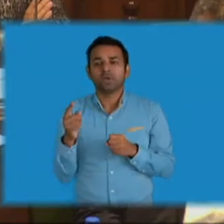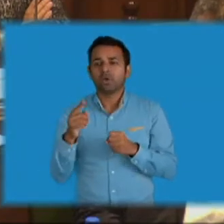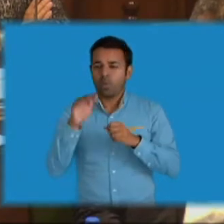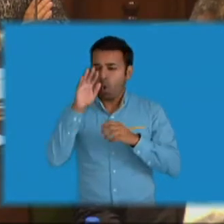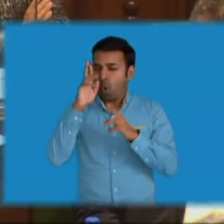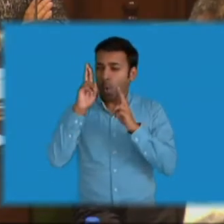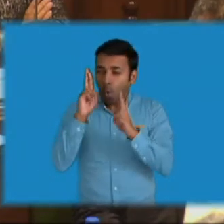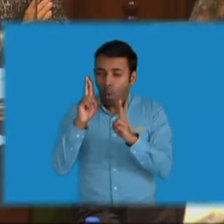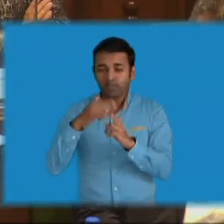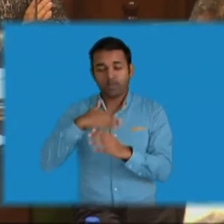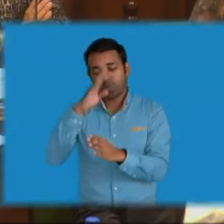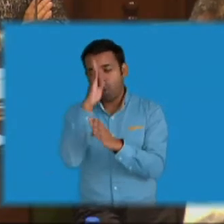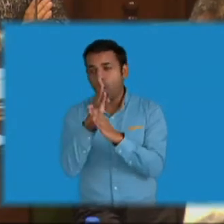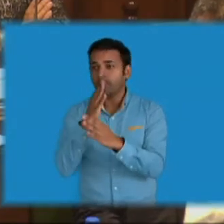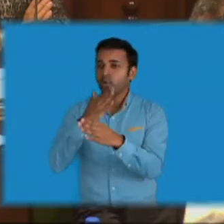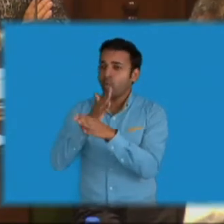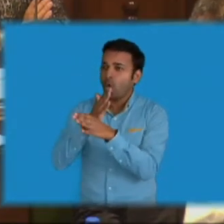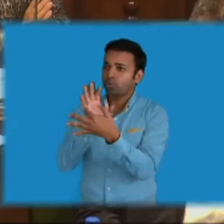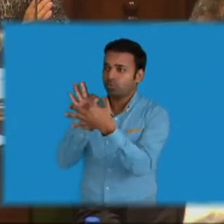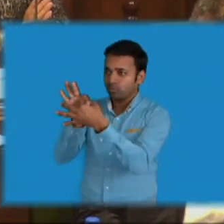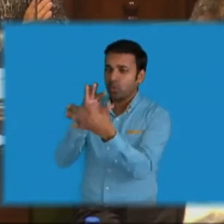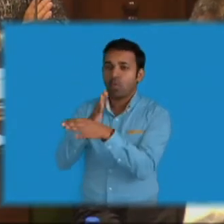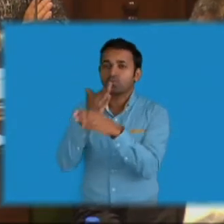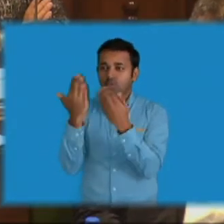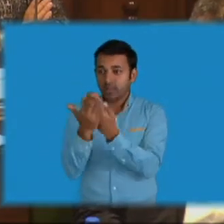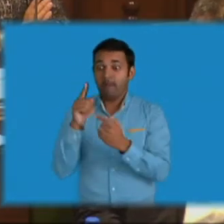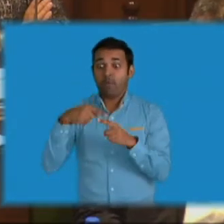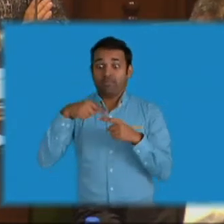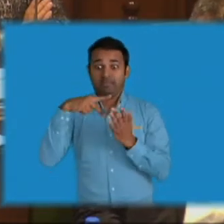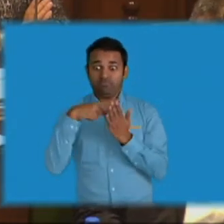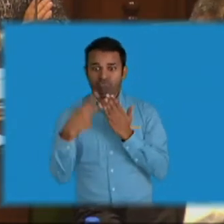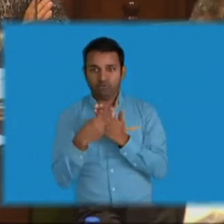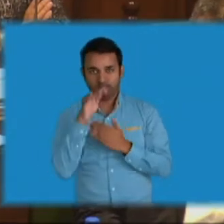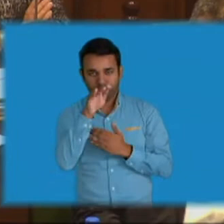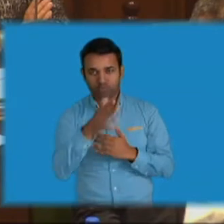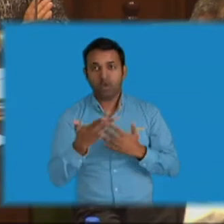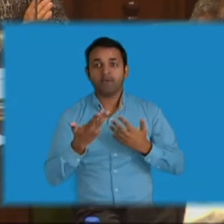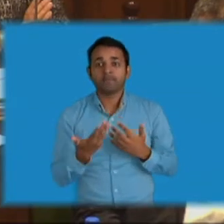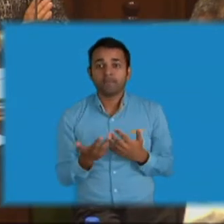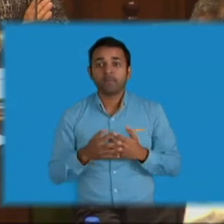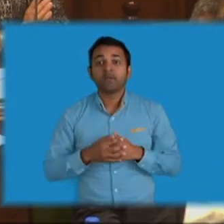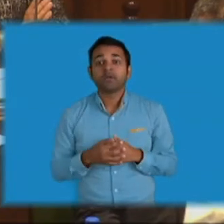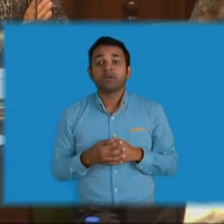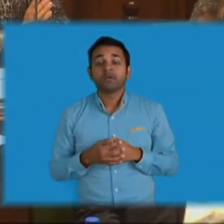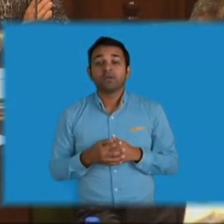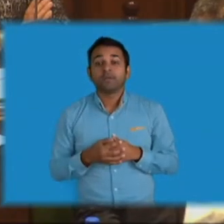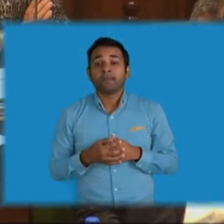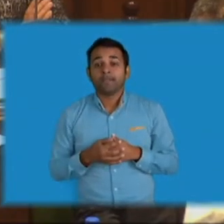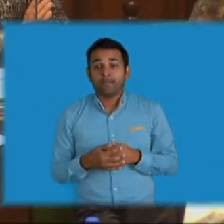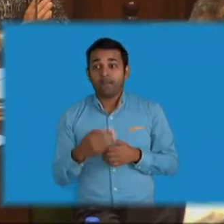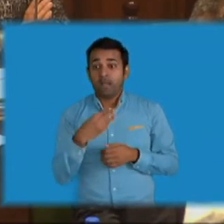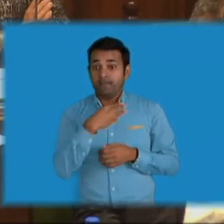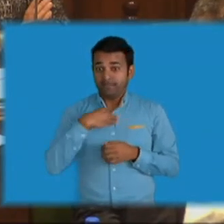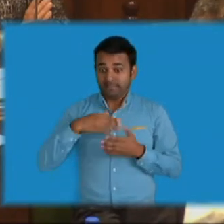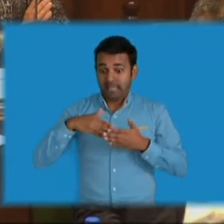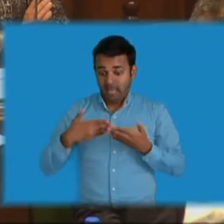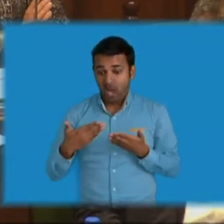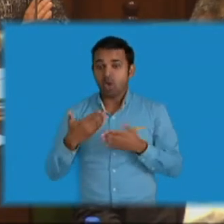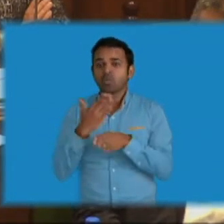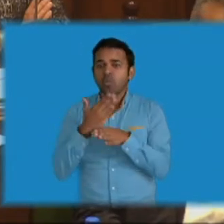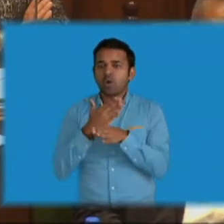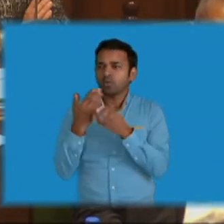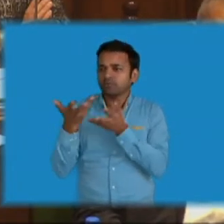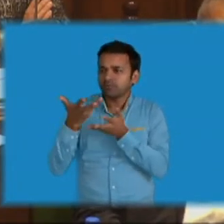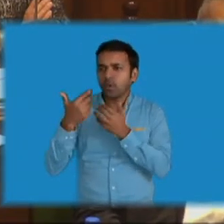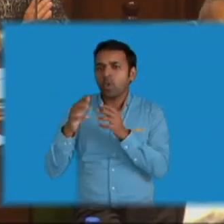for reforestation program. My ministry is currently collaborating with GIMCO, the new wood biomass processing